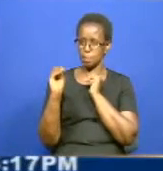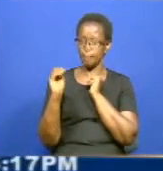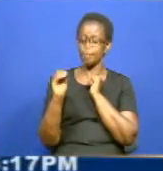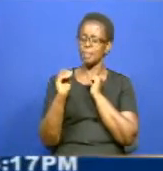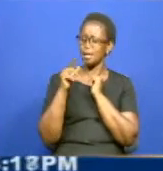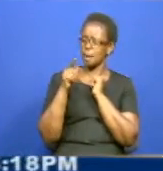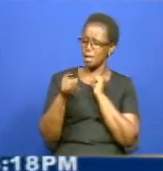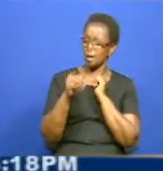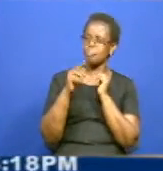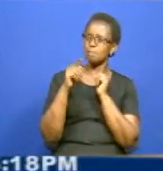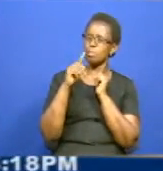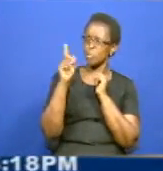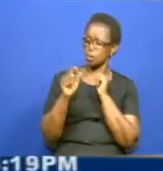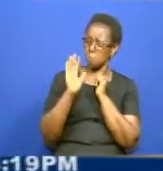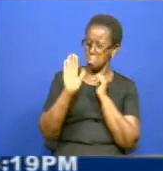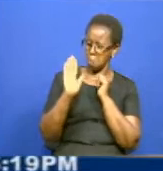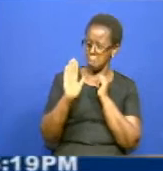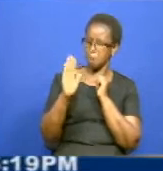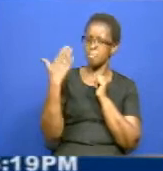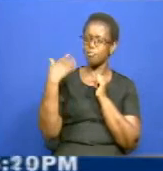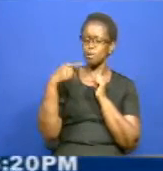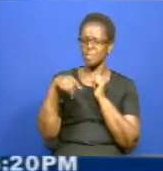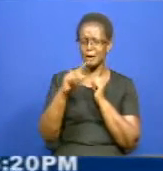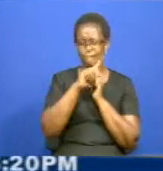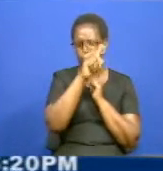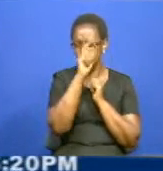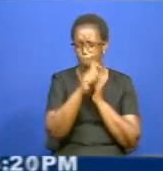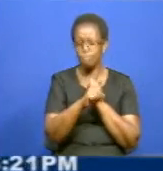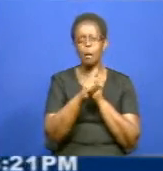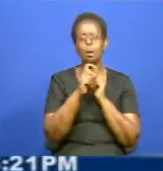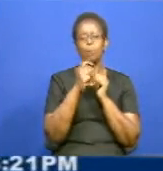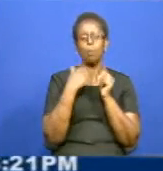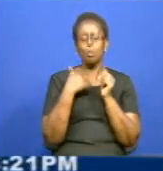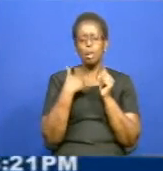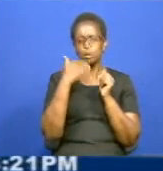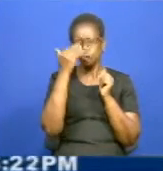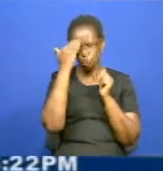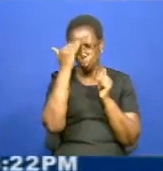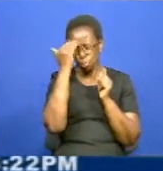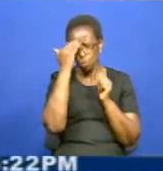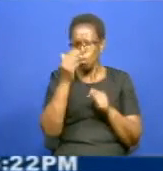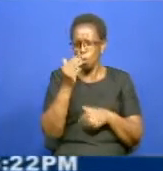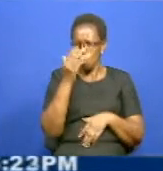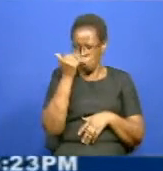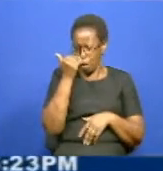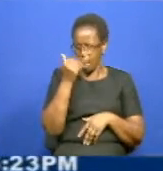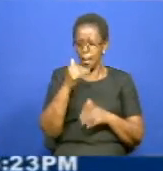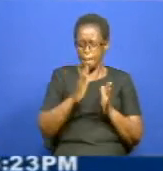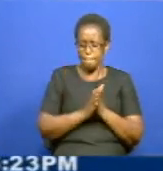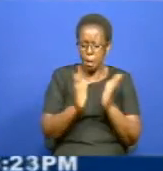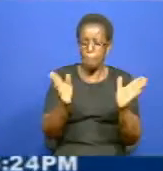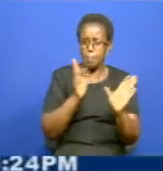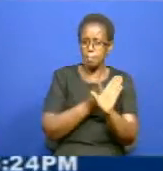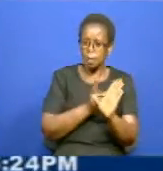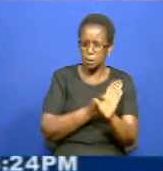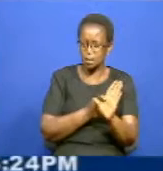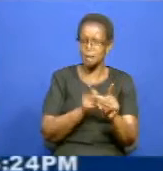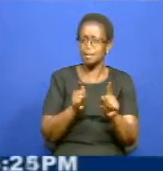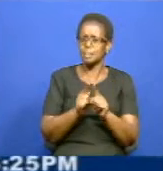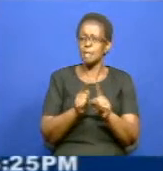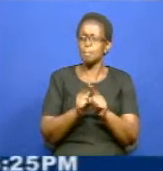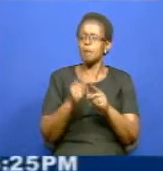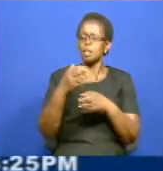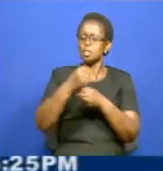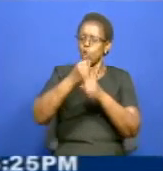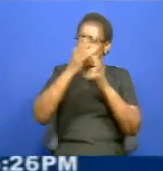statement, she sought specifically an explanation as to why public participation and adequate stakeholder engagement was